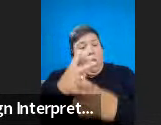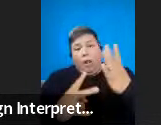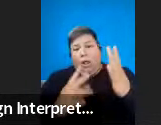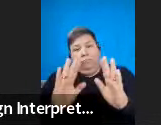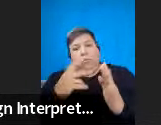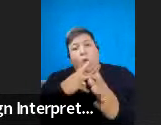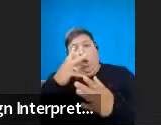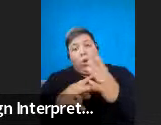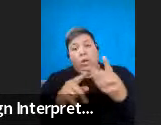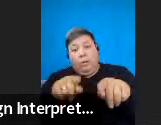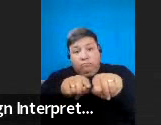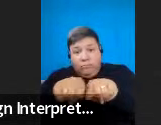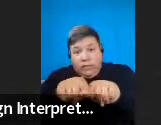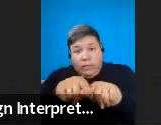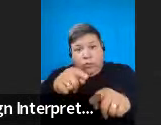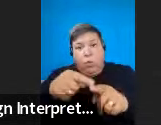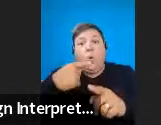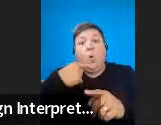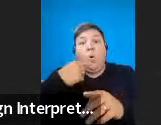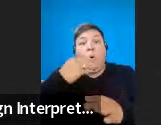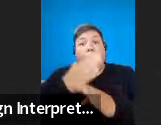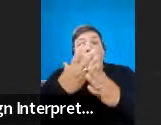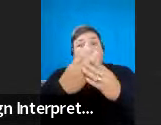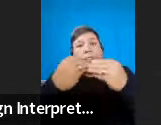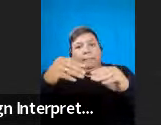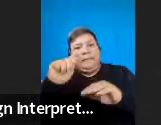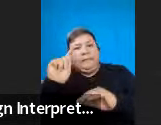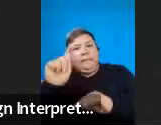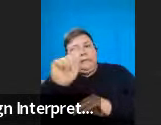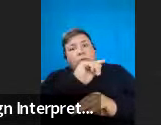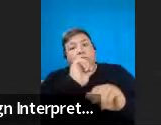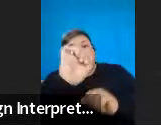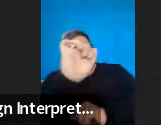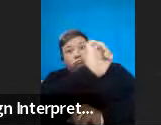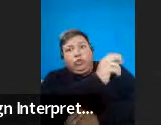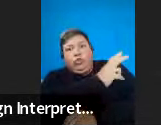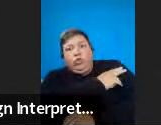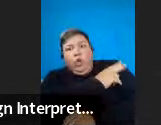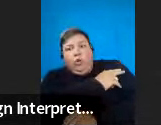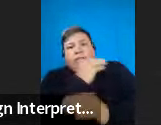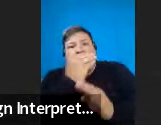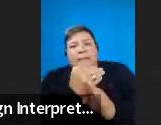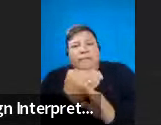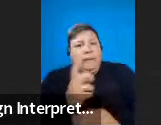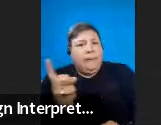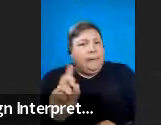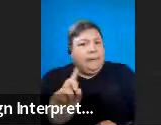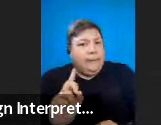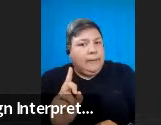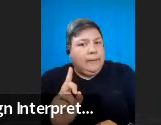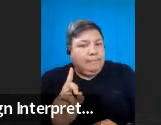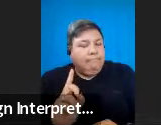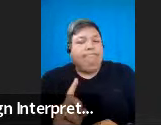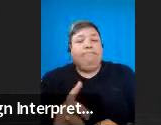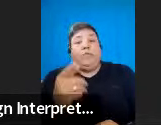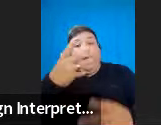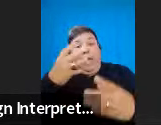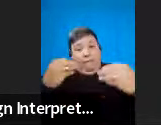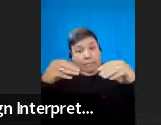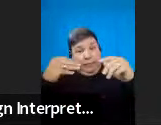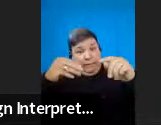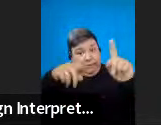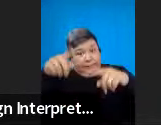for the rest of the people that do business with you. So we encourage you to do business with the companies that have that